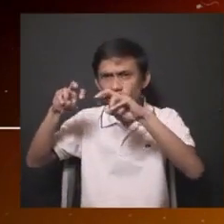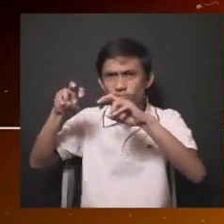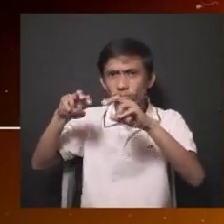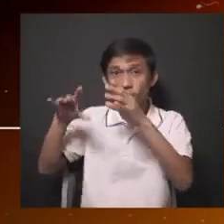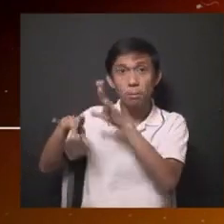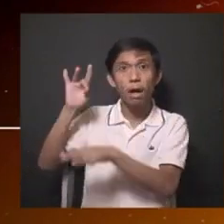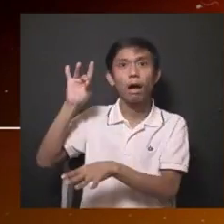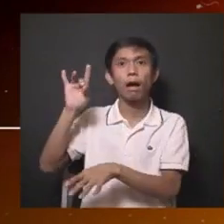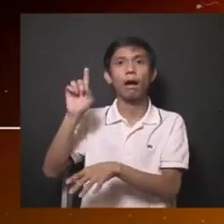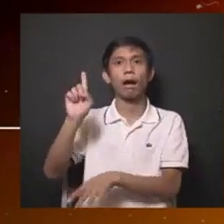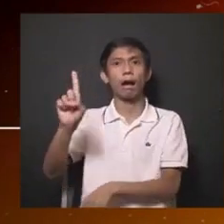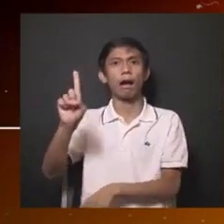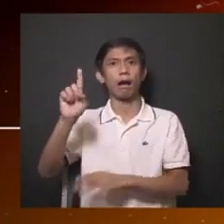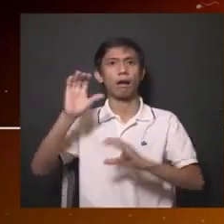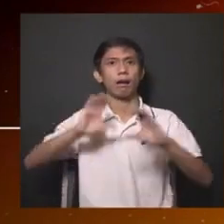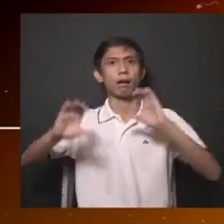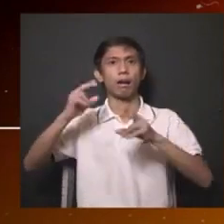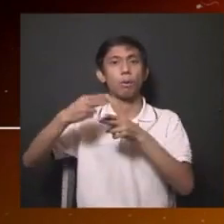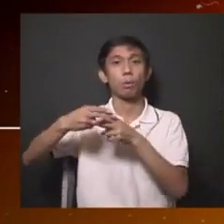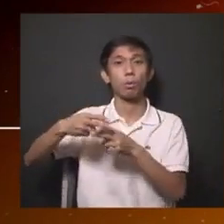called 2,3,5